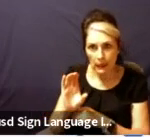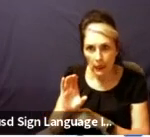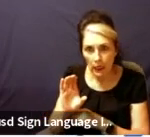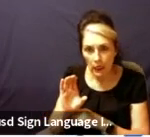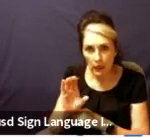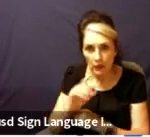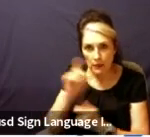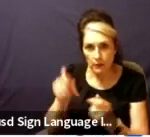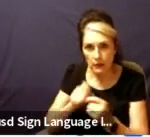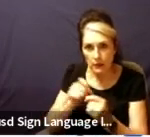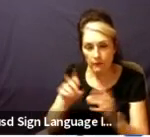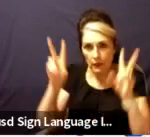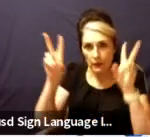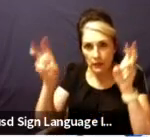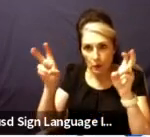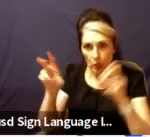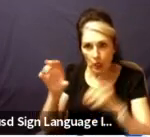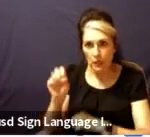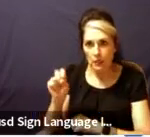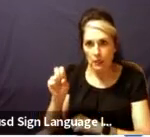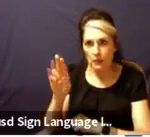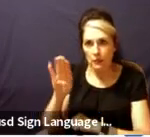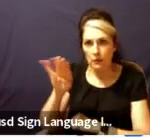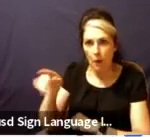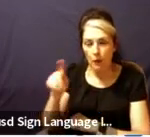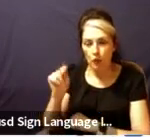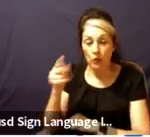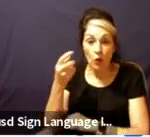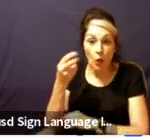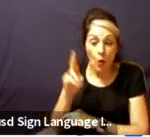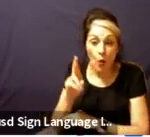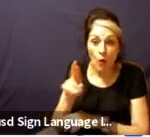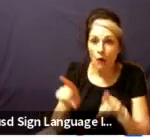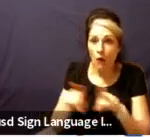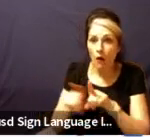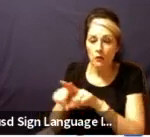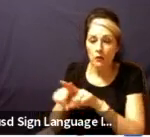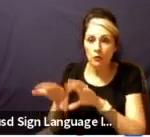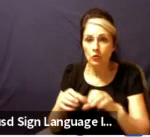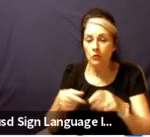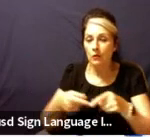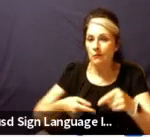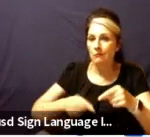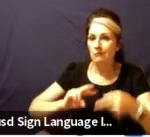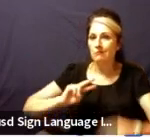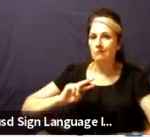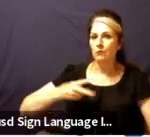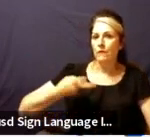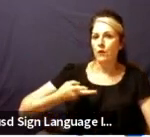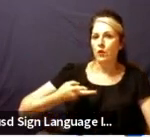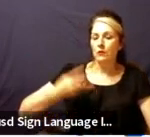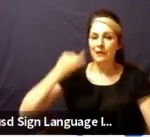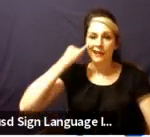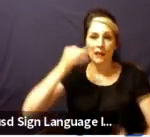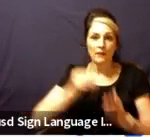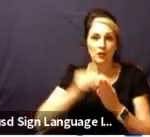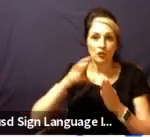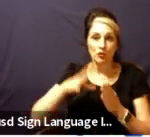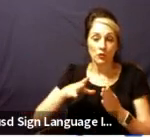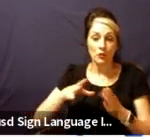a particular subject. Or you can also do the reverse. If the student is